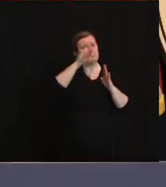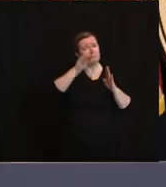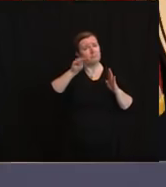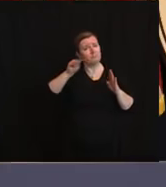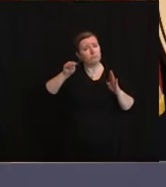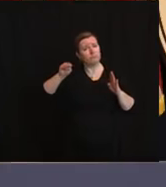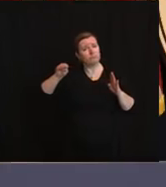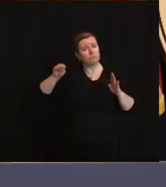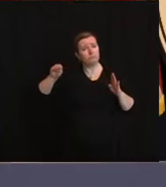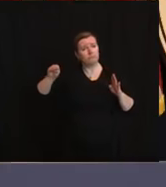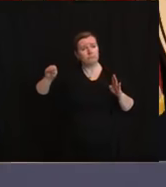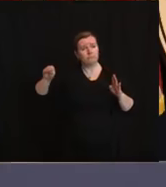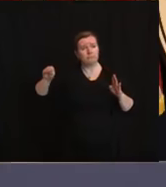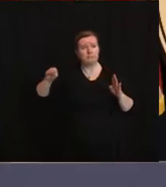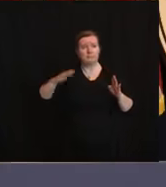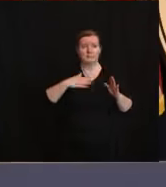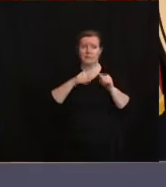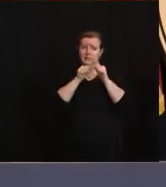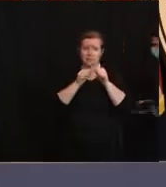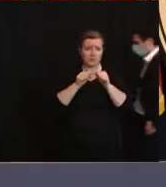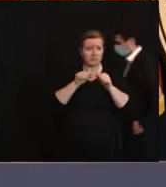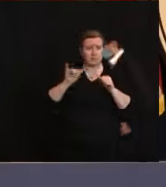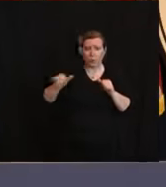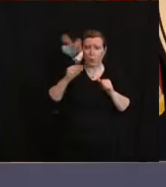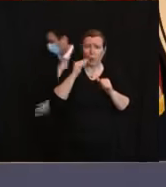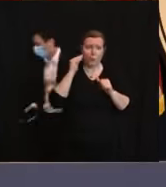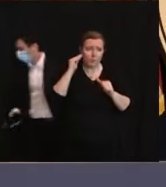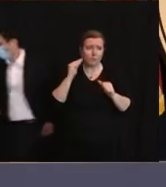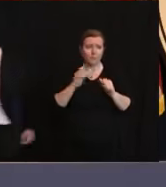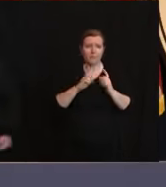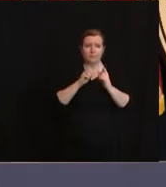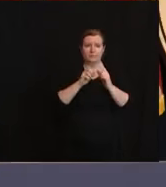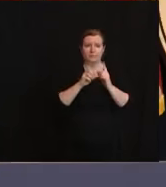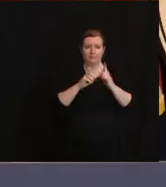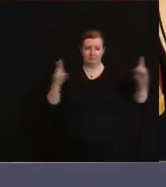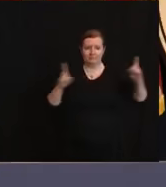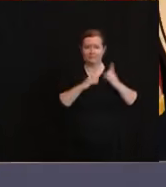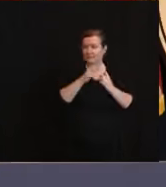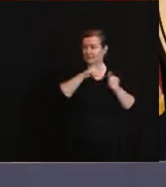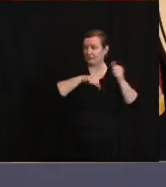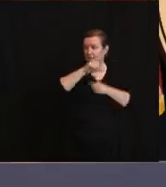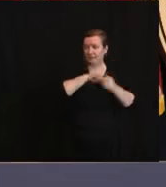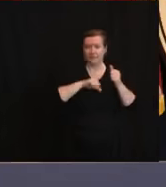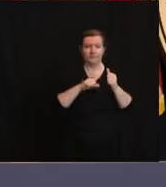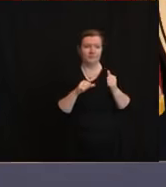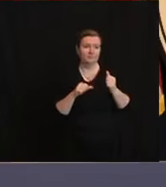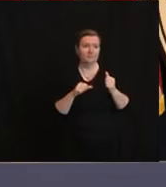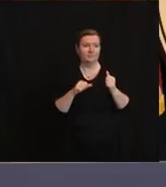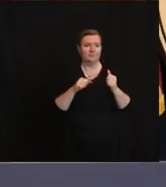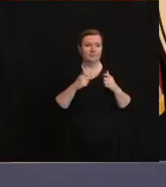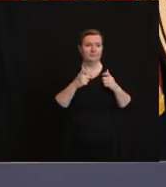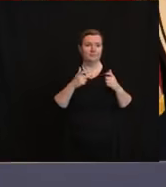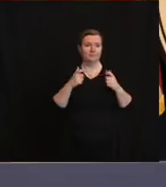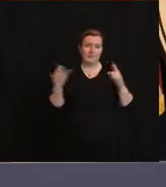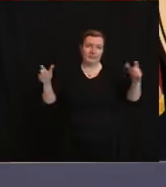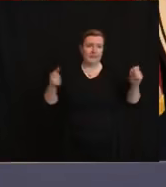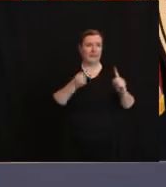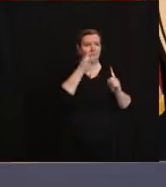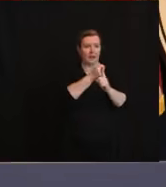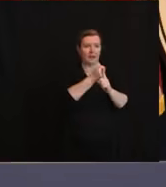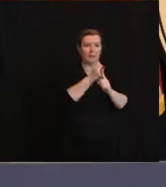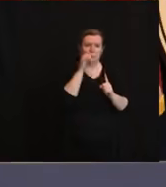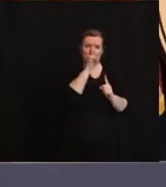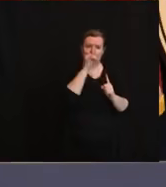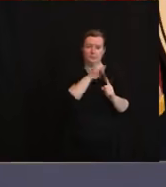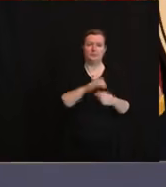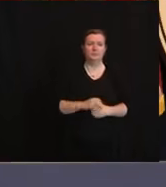home. Please continue to stay away from each other. What you're doing is having an enormous impact to each and every one of